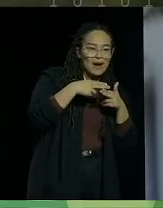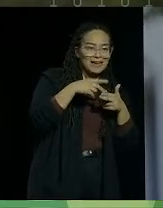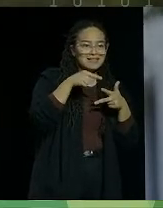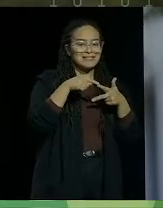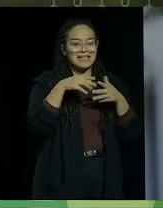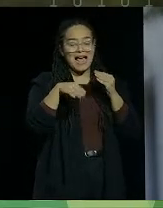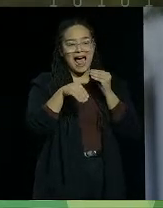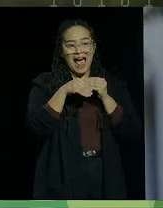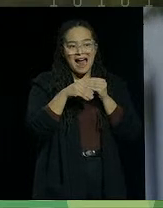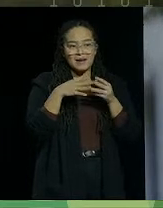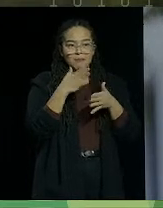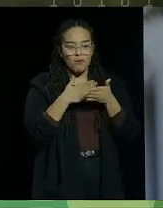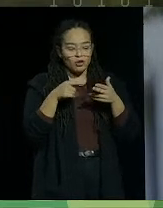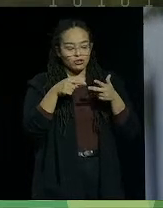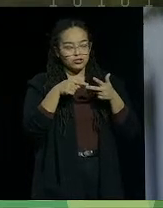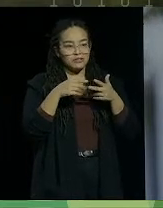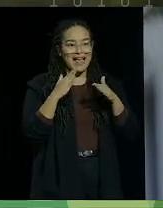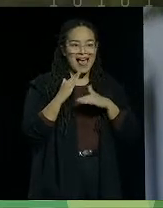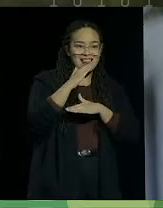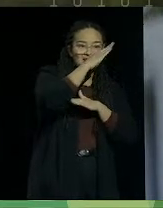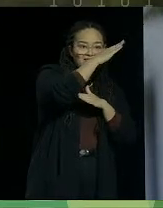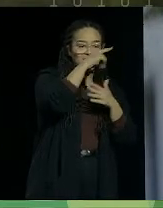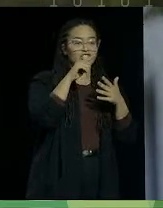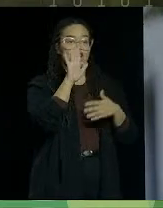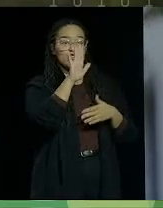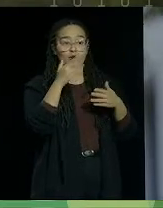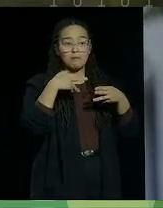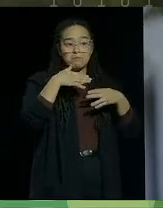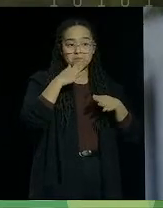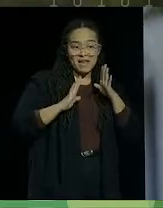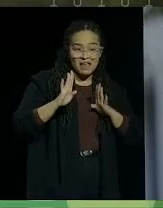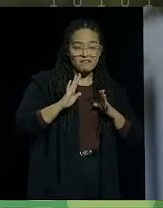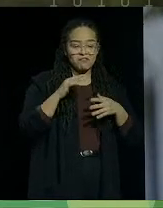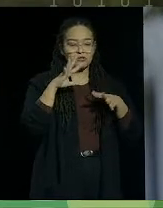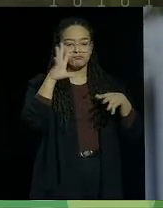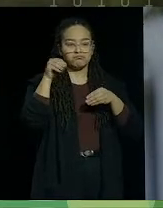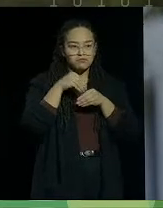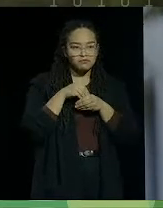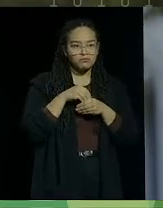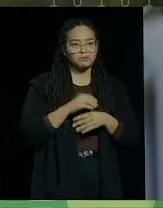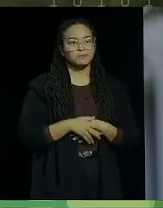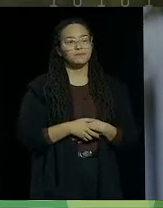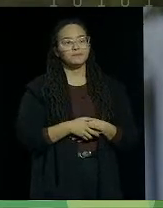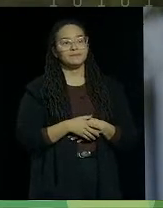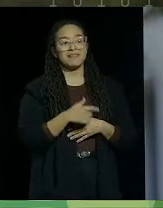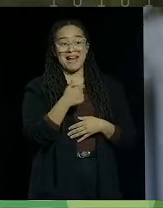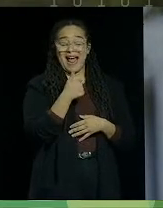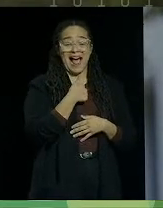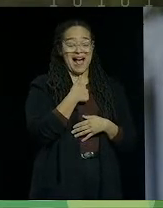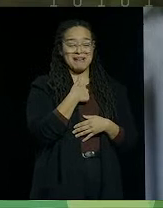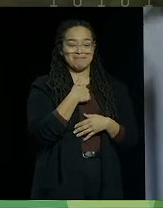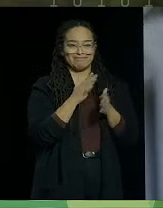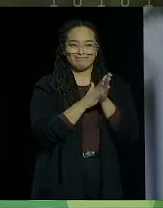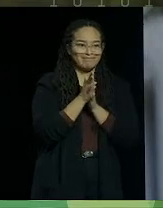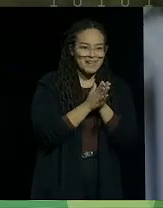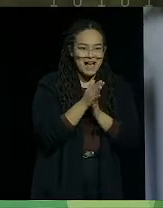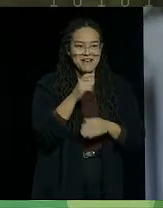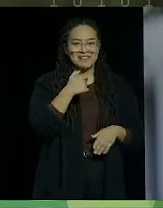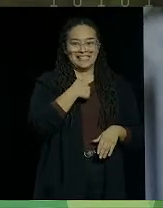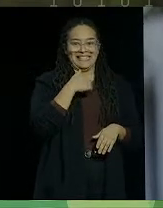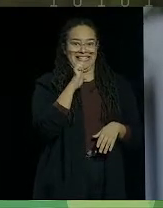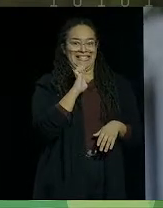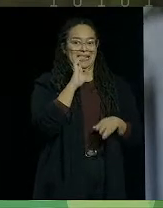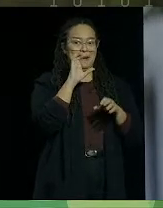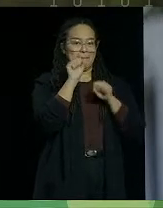components, route elevation, and your individual riding behavior into account. And as an avid e-biker myself, and you